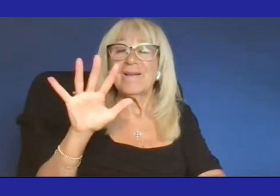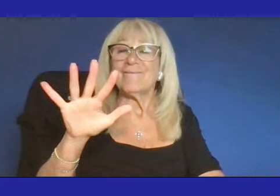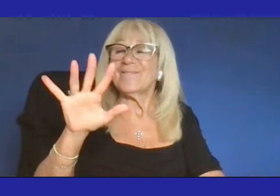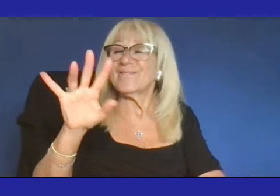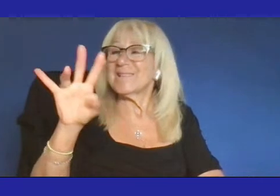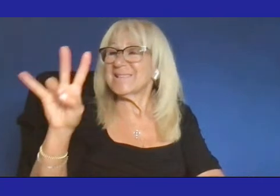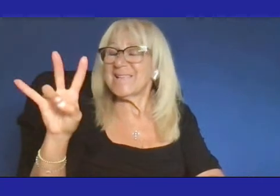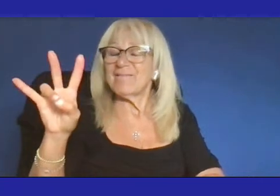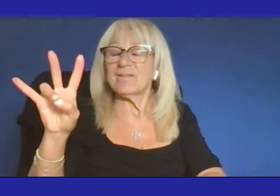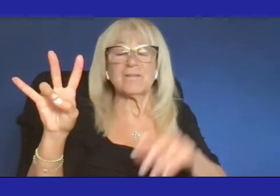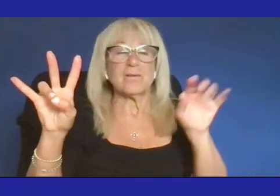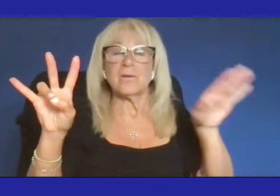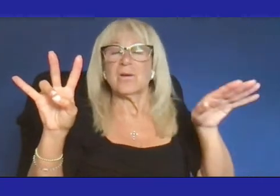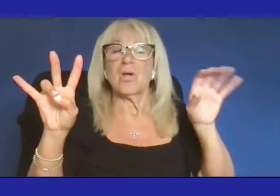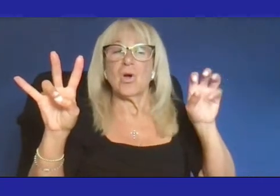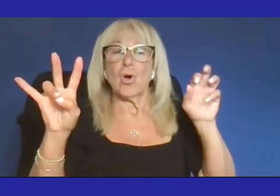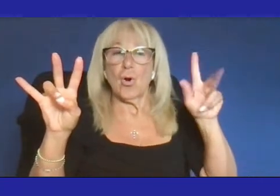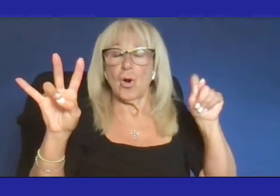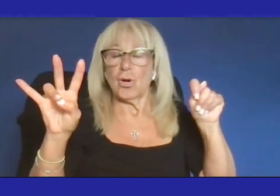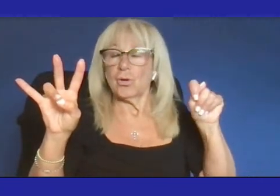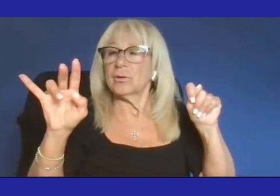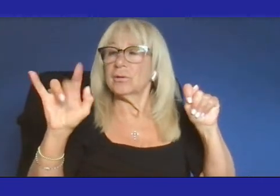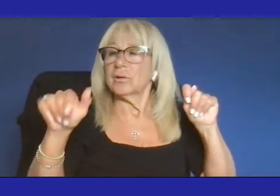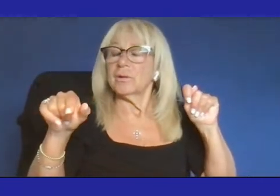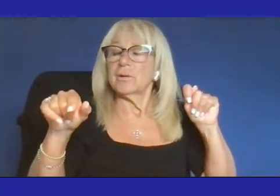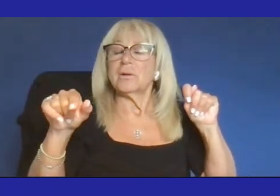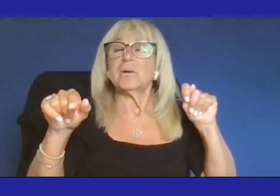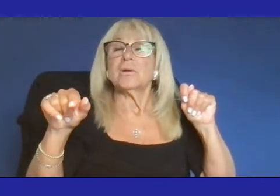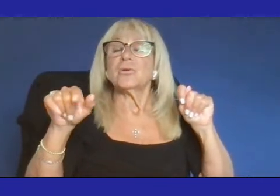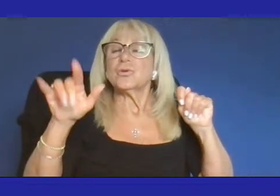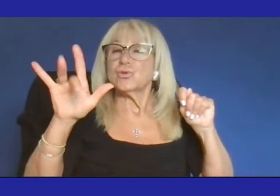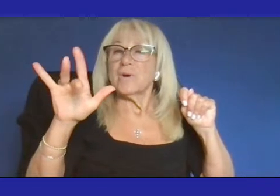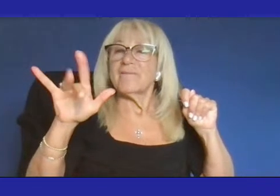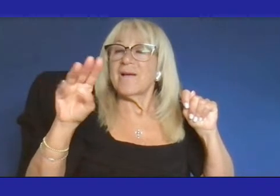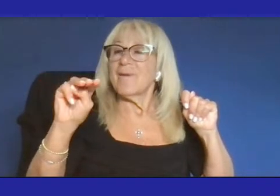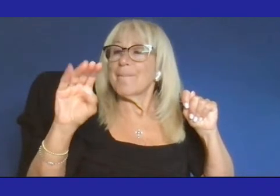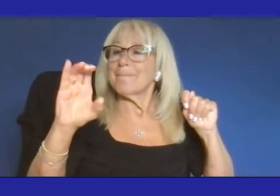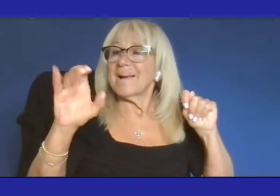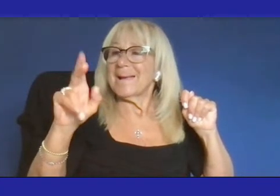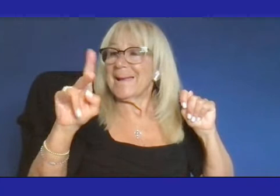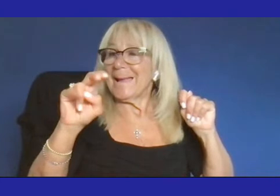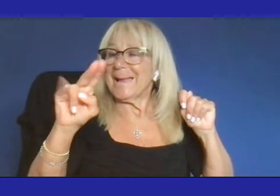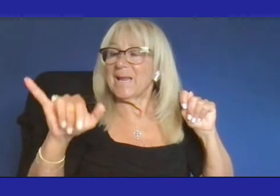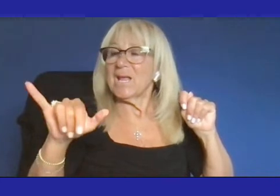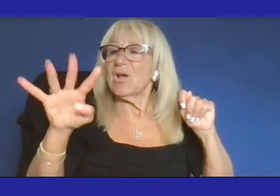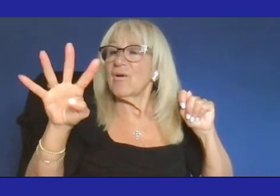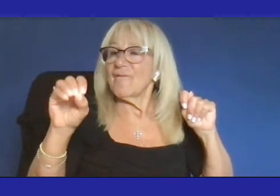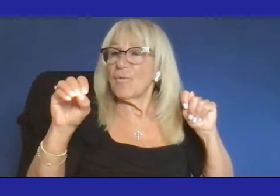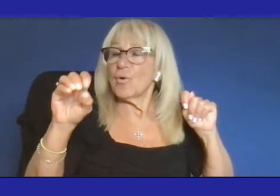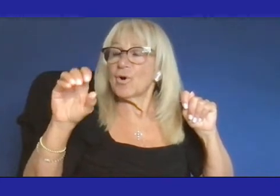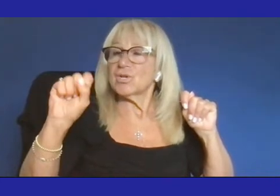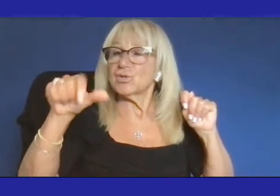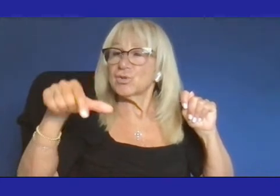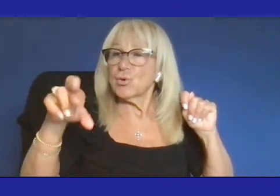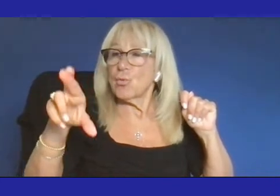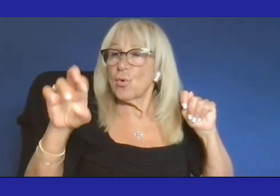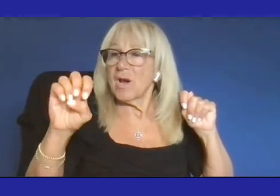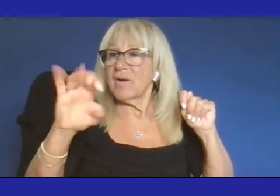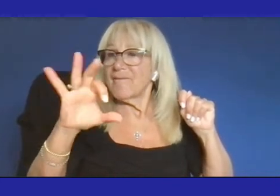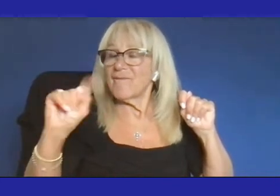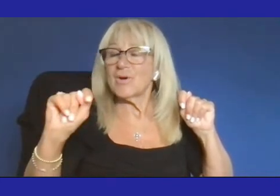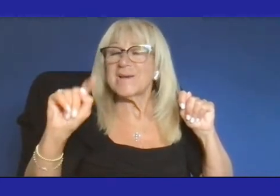Kohler, $25 per square foot at McKinney, and $40 per square foot at Seaview for an